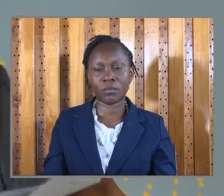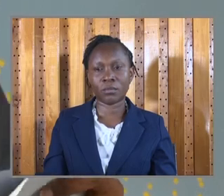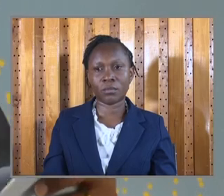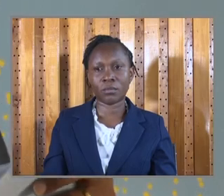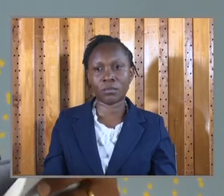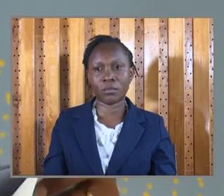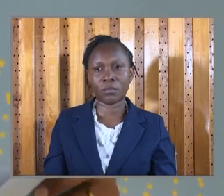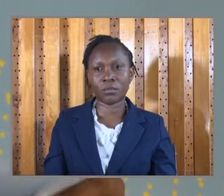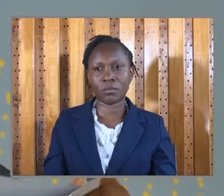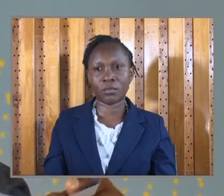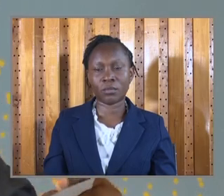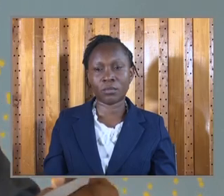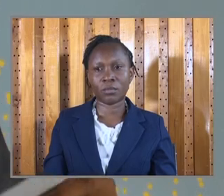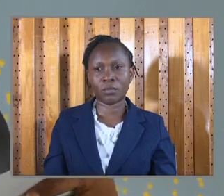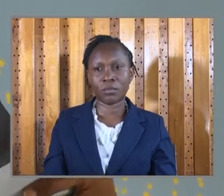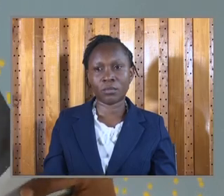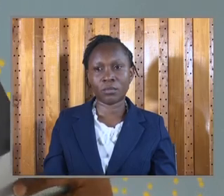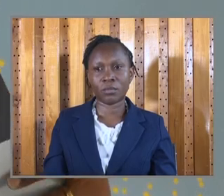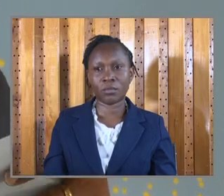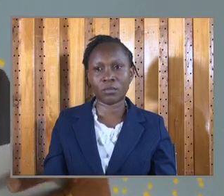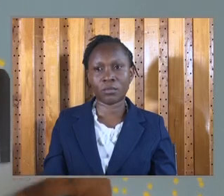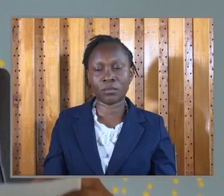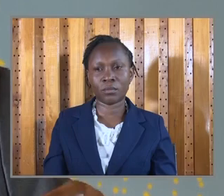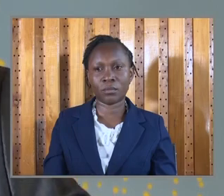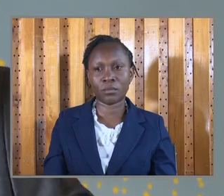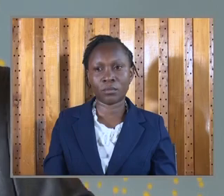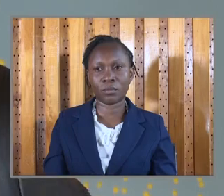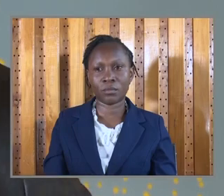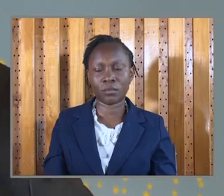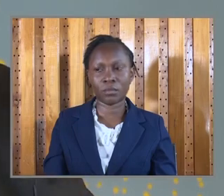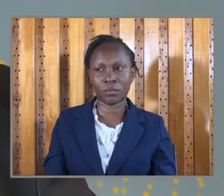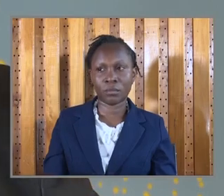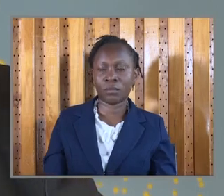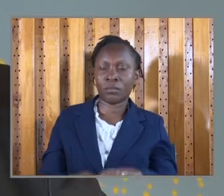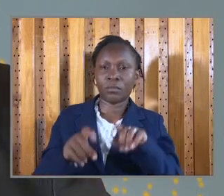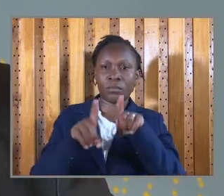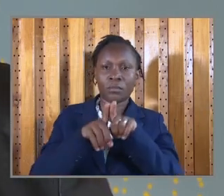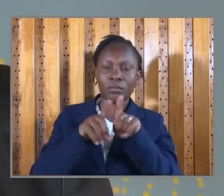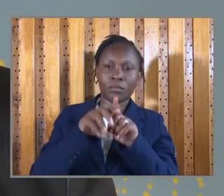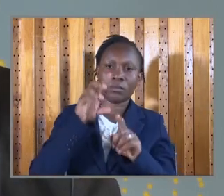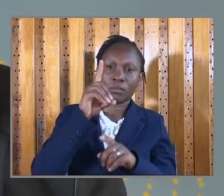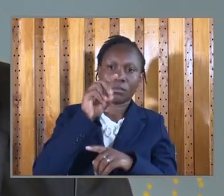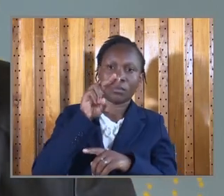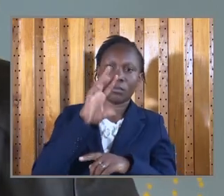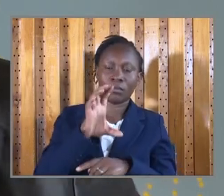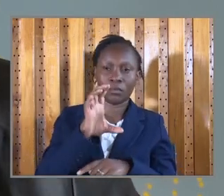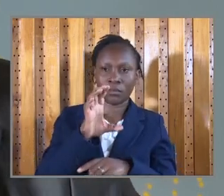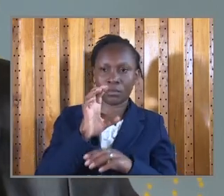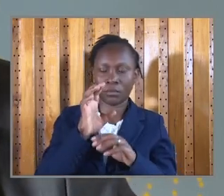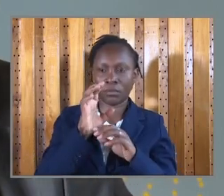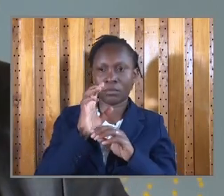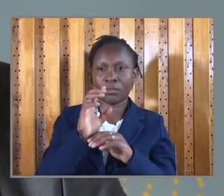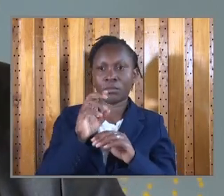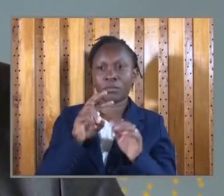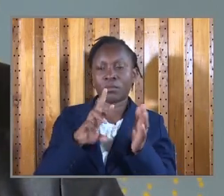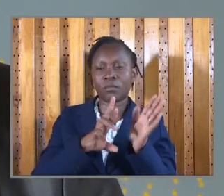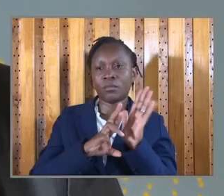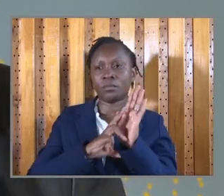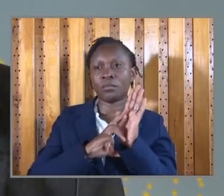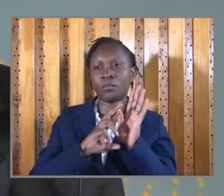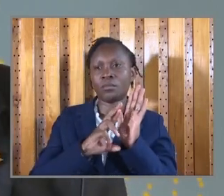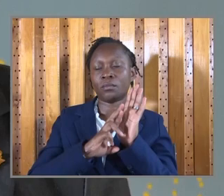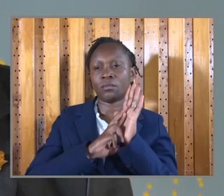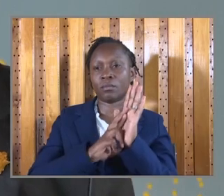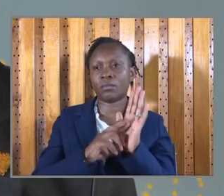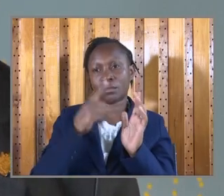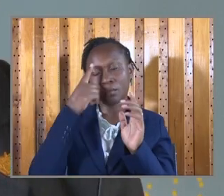as Deputy Vice Chancellor in charge of Research, Innovation and Enterprise, Professor Hutchinson. We want to acknowledge also the